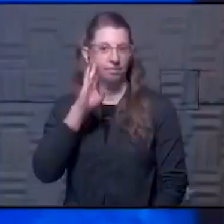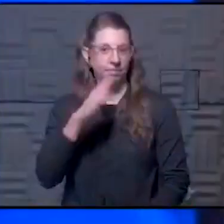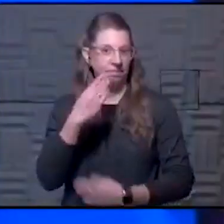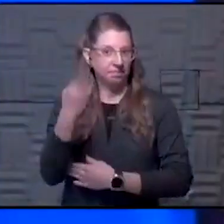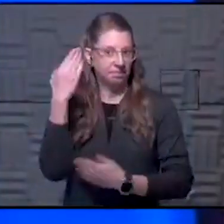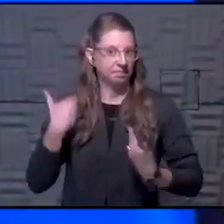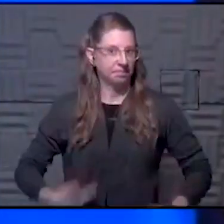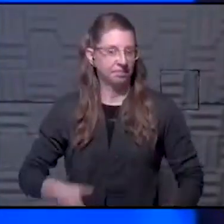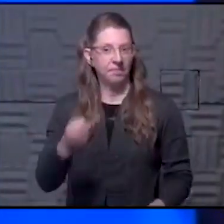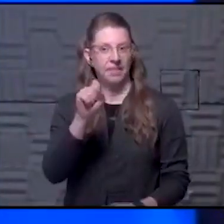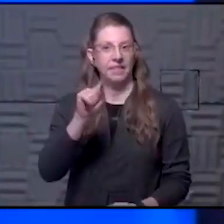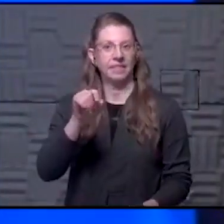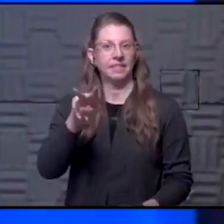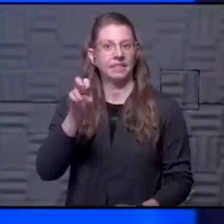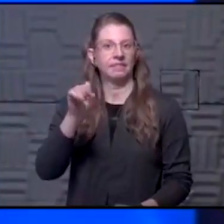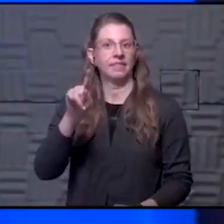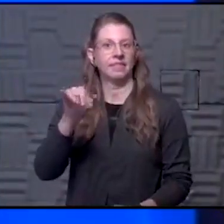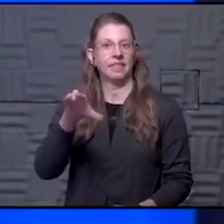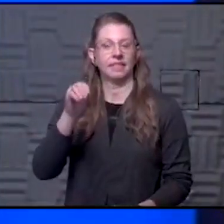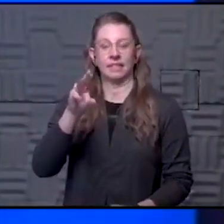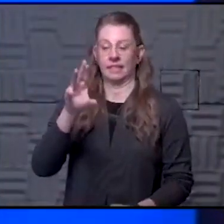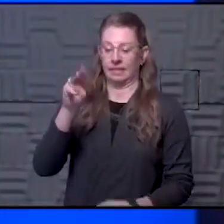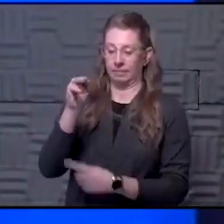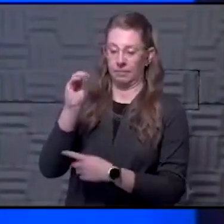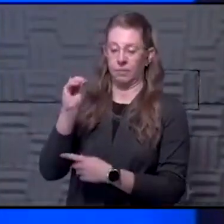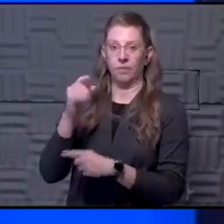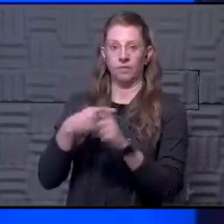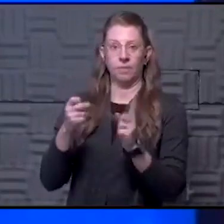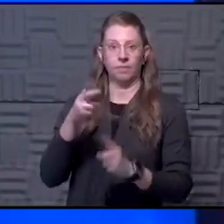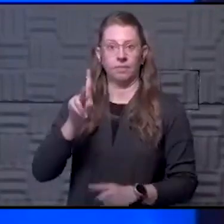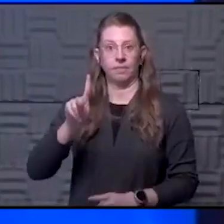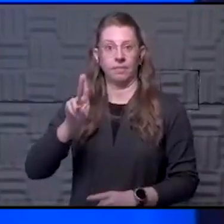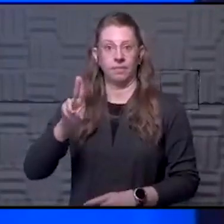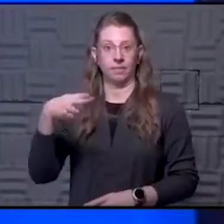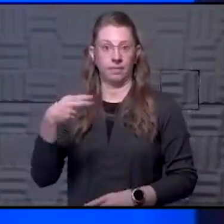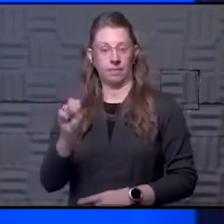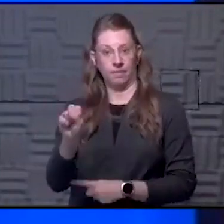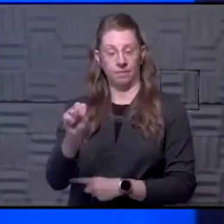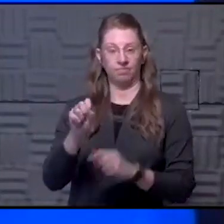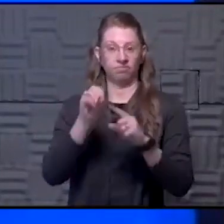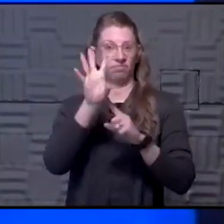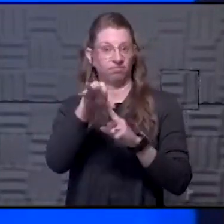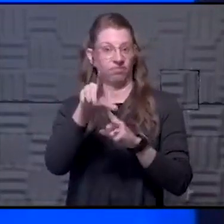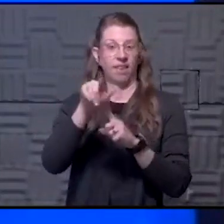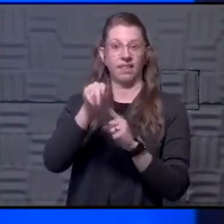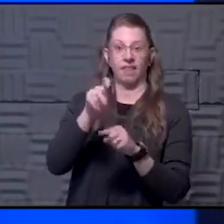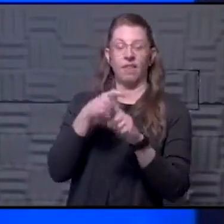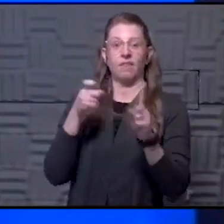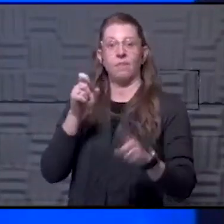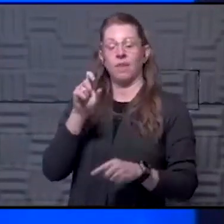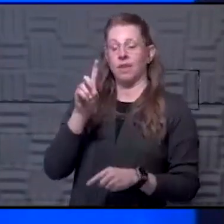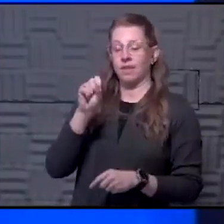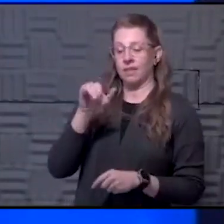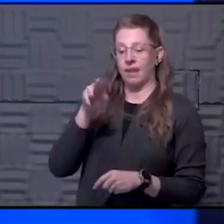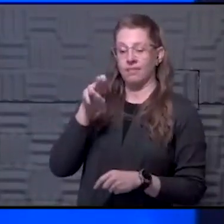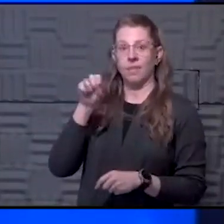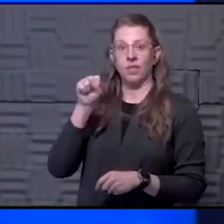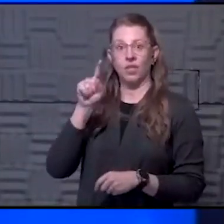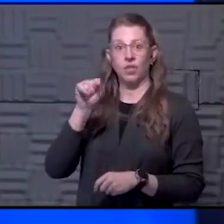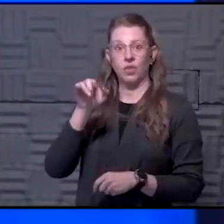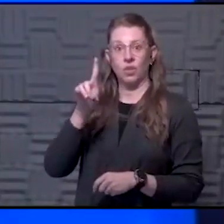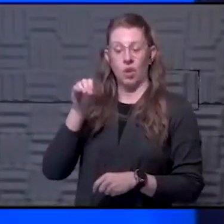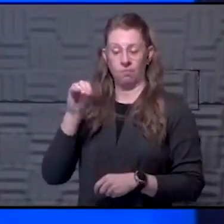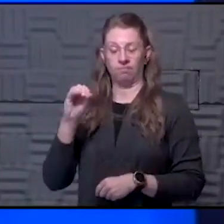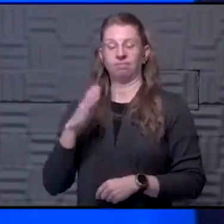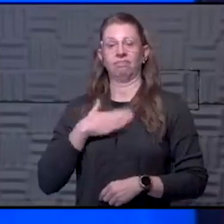Hey, good morning. This is Stites, Chief Medical Officer at the University of Kansas Health System, broadcasting live with you from the Dolph Simons Family Studio. Delighted to be back with you